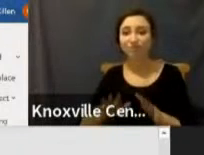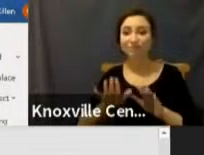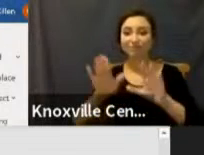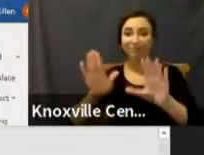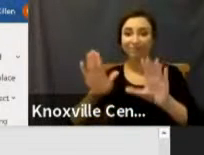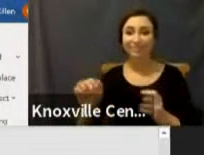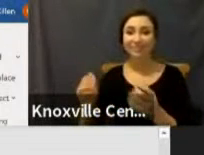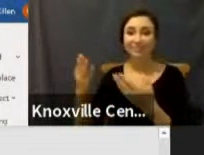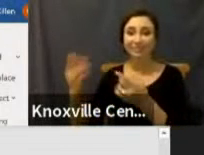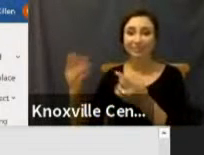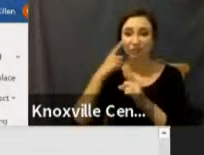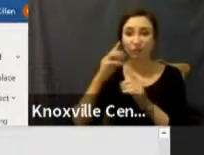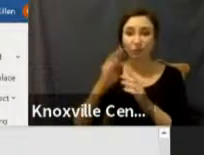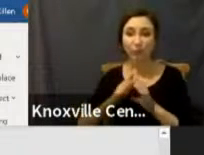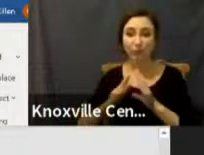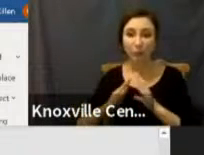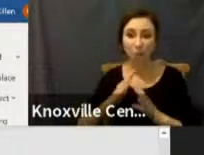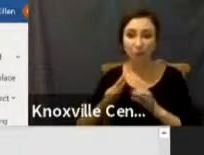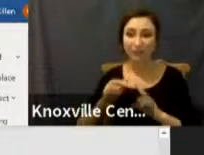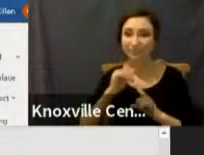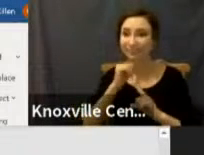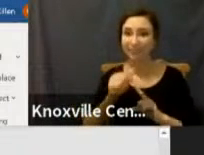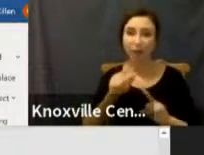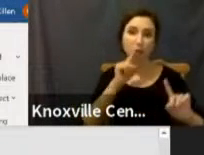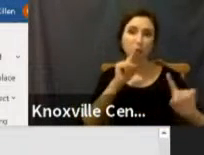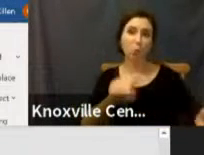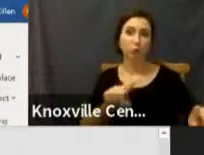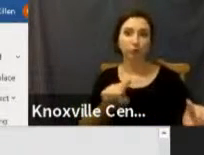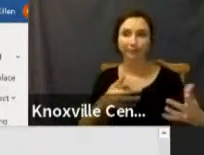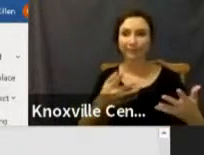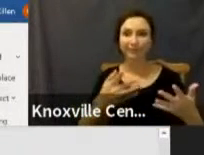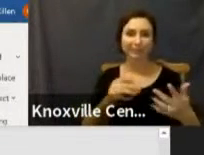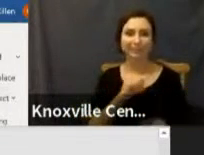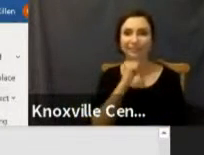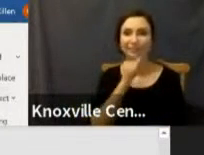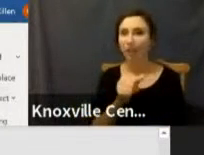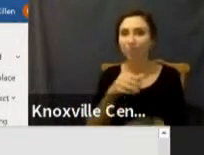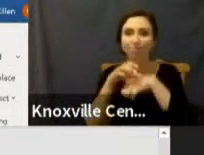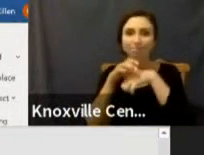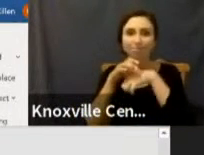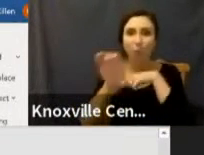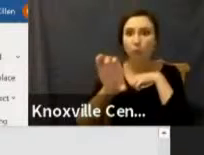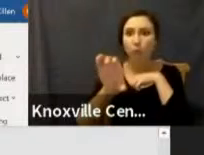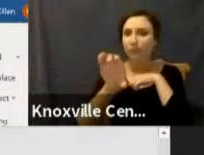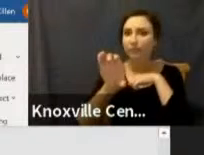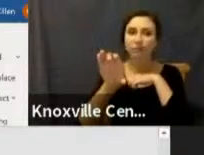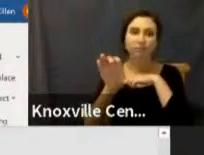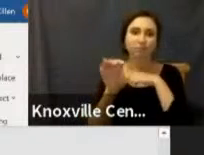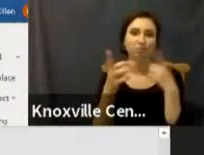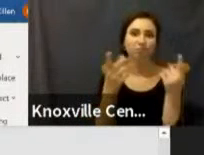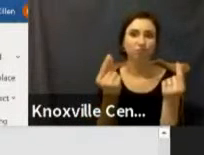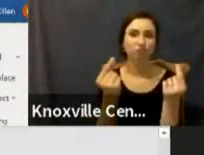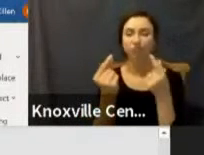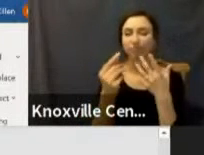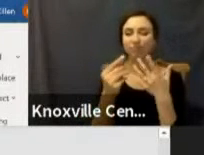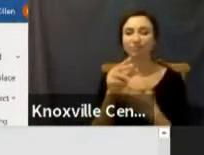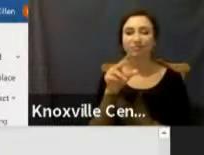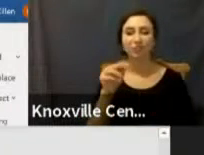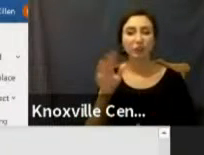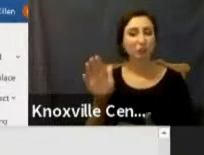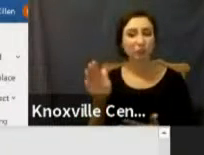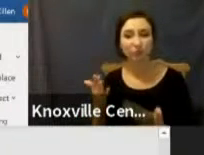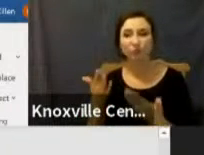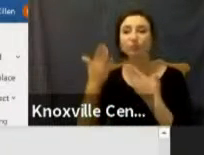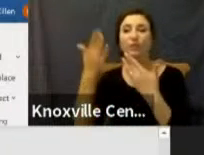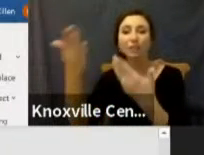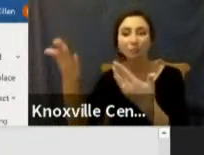suggestion to the community. It's not an order. It's not making anybody do anything. It is recommending and